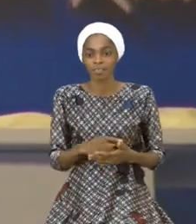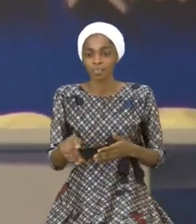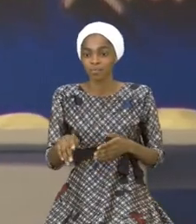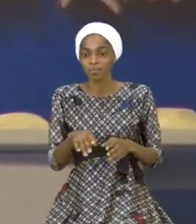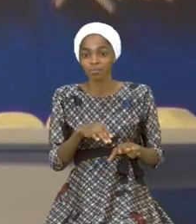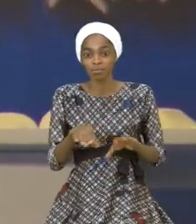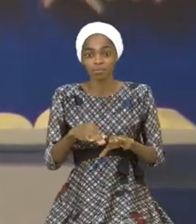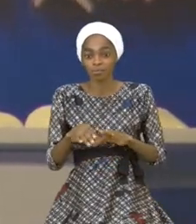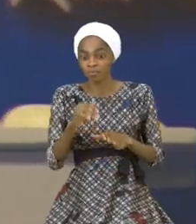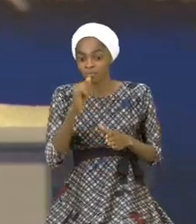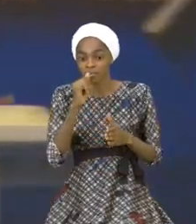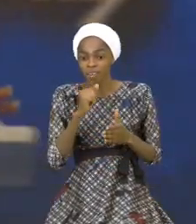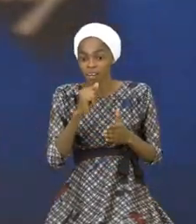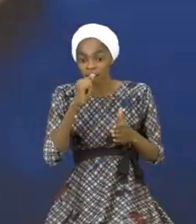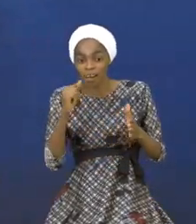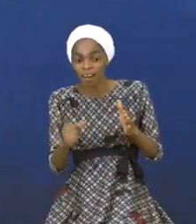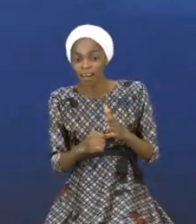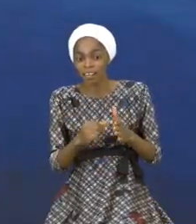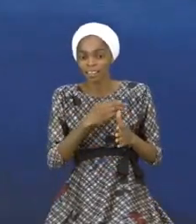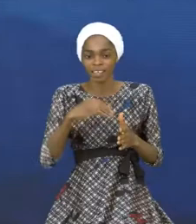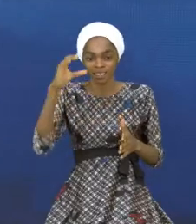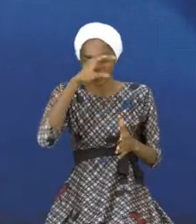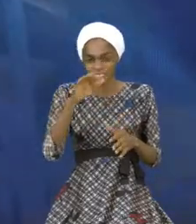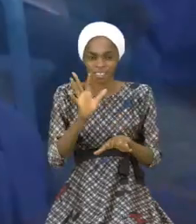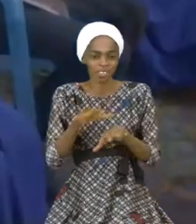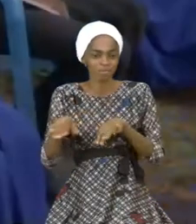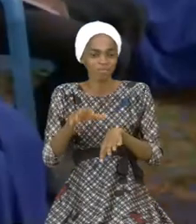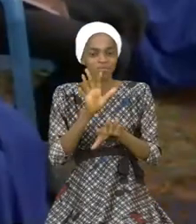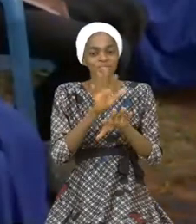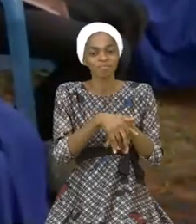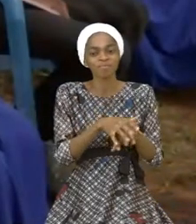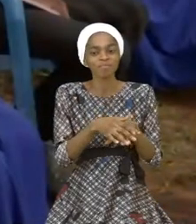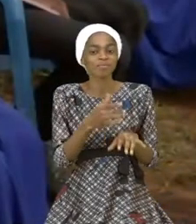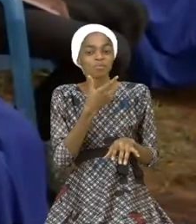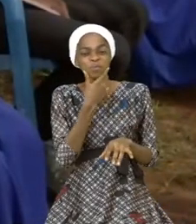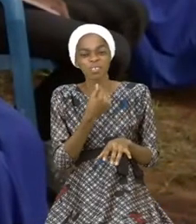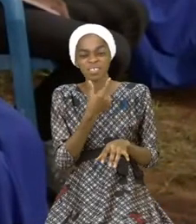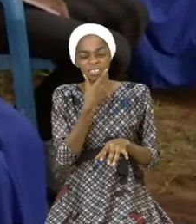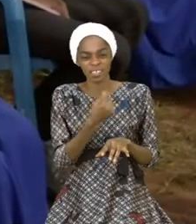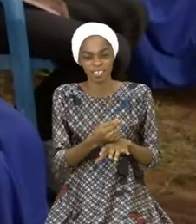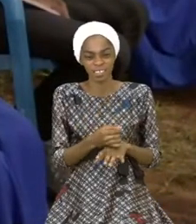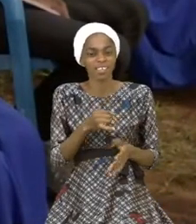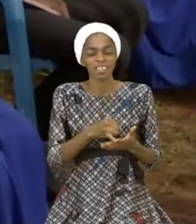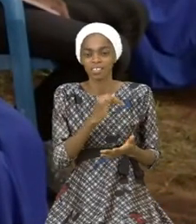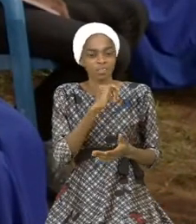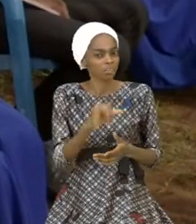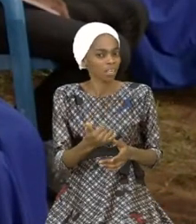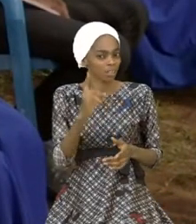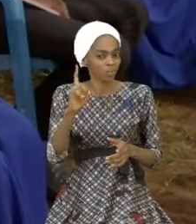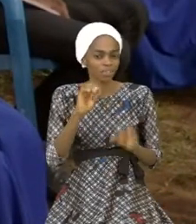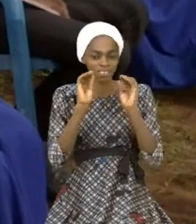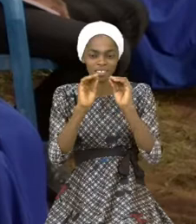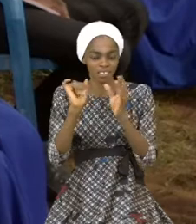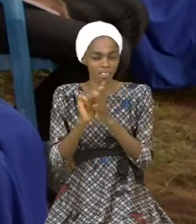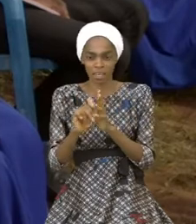seek. And plays the hypocrite. It is not any other person teaching the fellow.